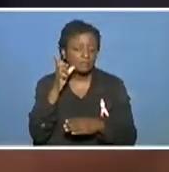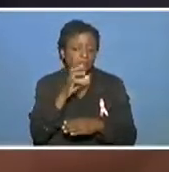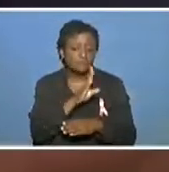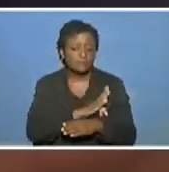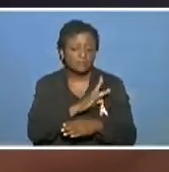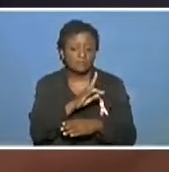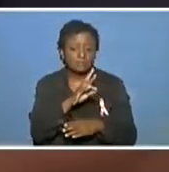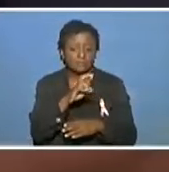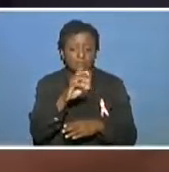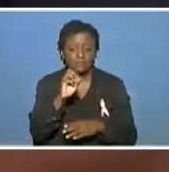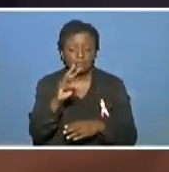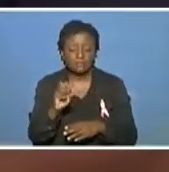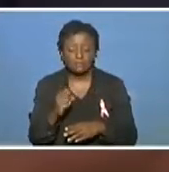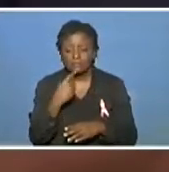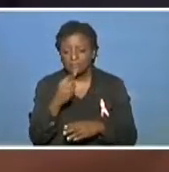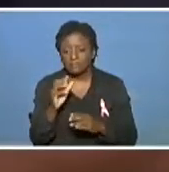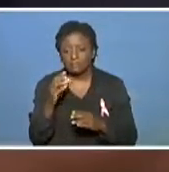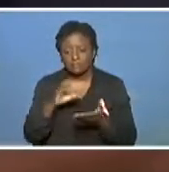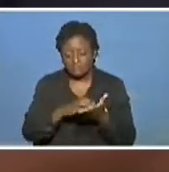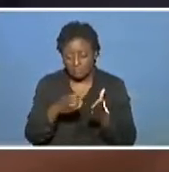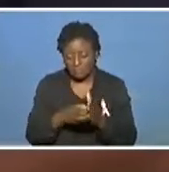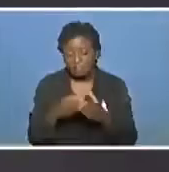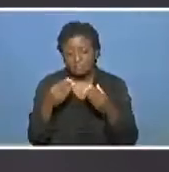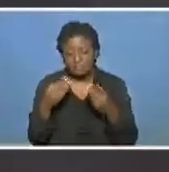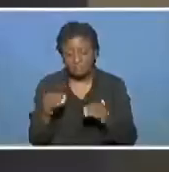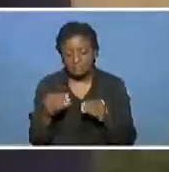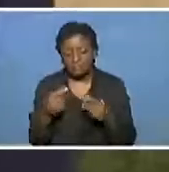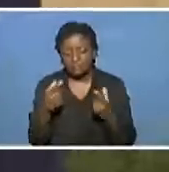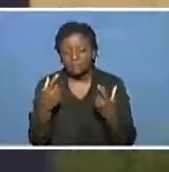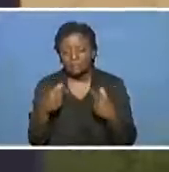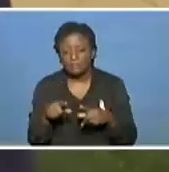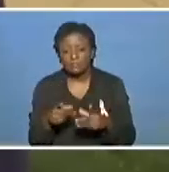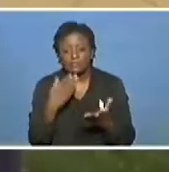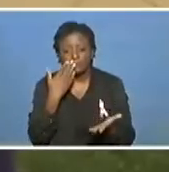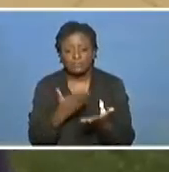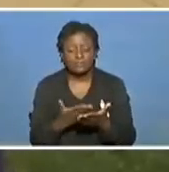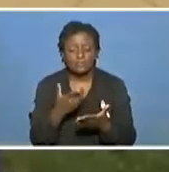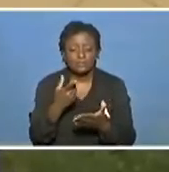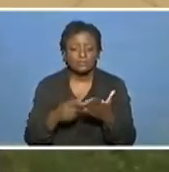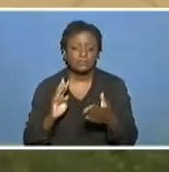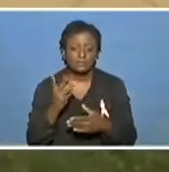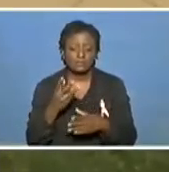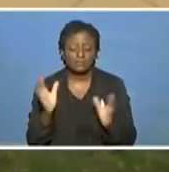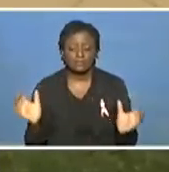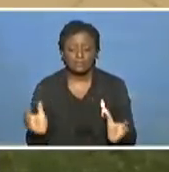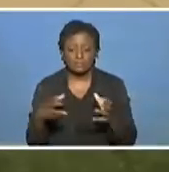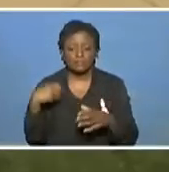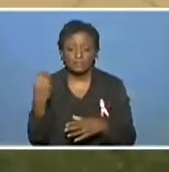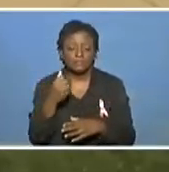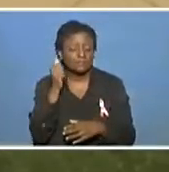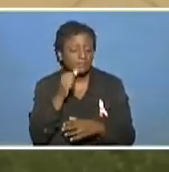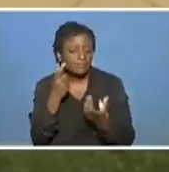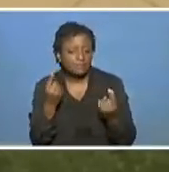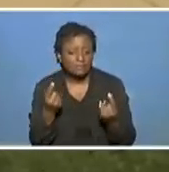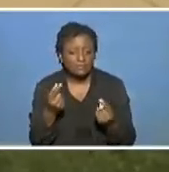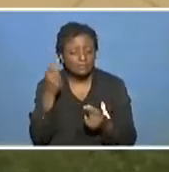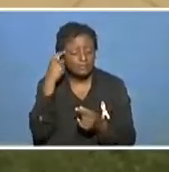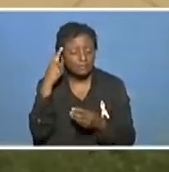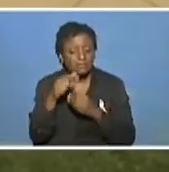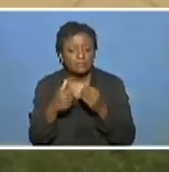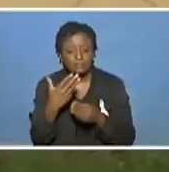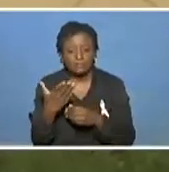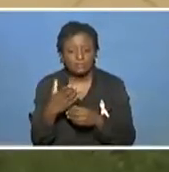that cookie sales have been going well. What we encourage our girls to do is to think about their